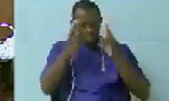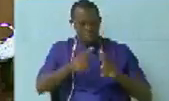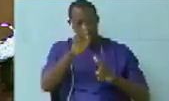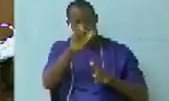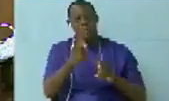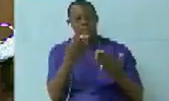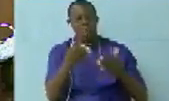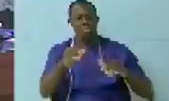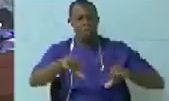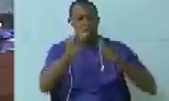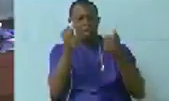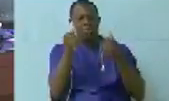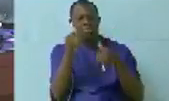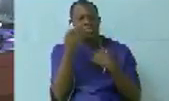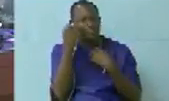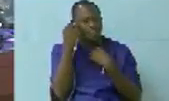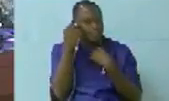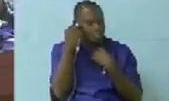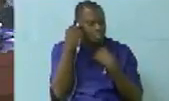proceed.